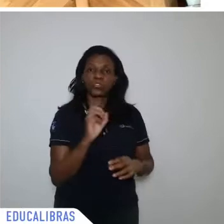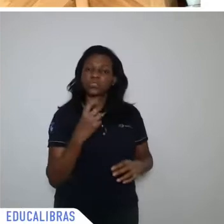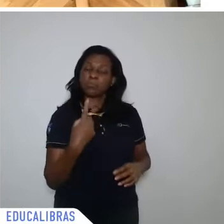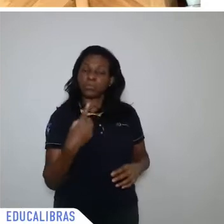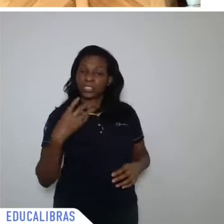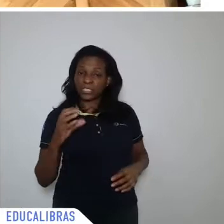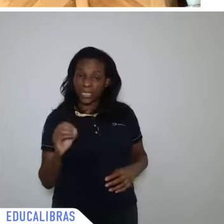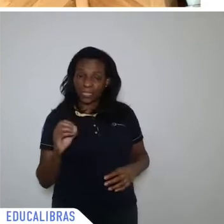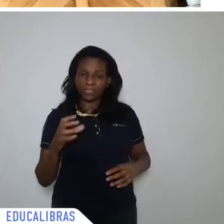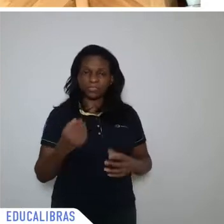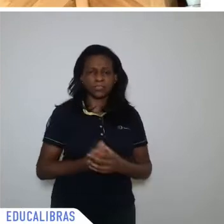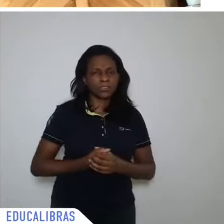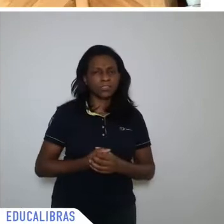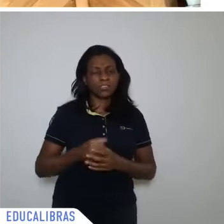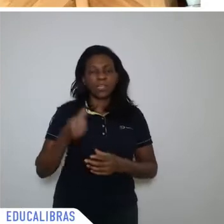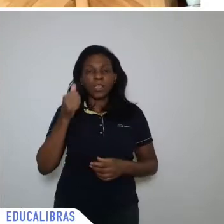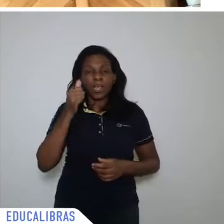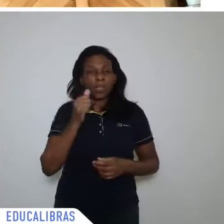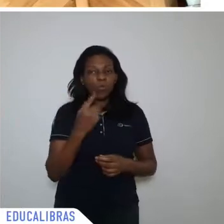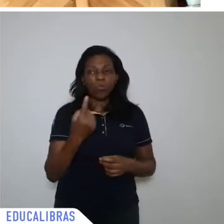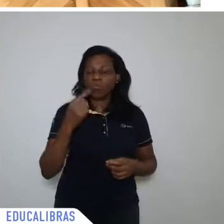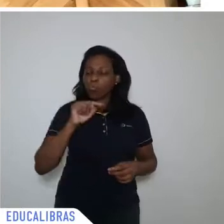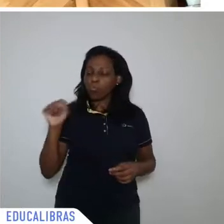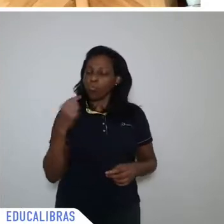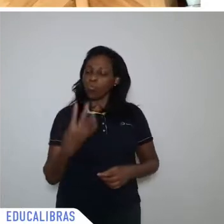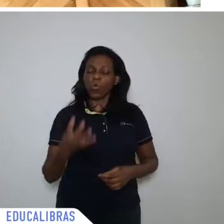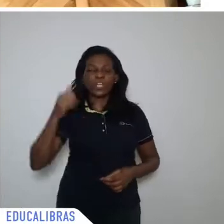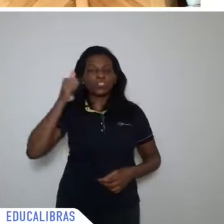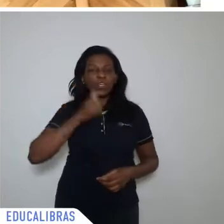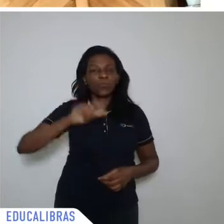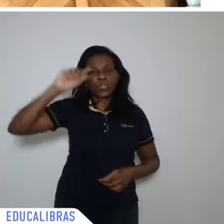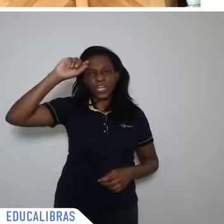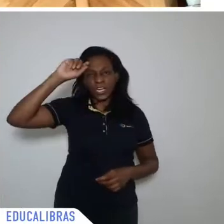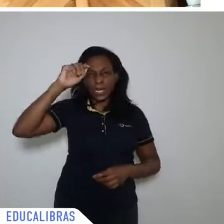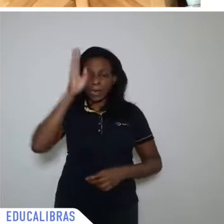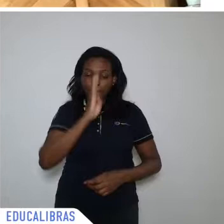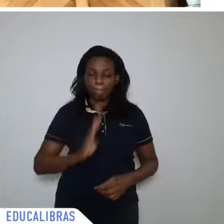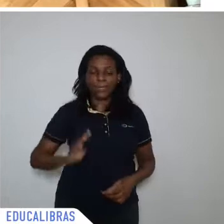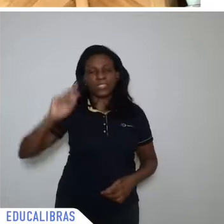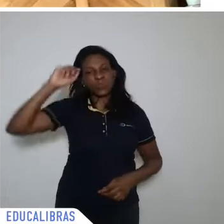of 2010, 1 out of 4 Brazilian women are Black.